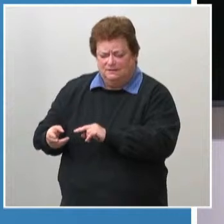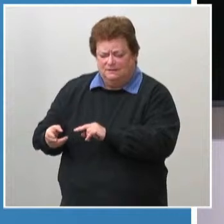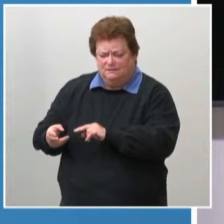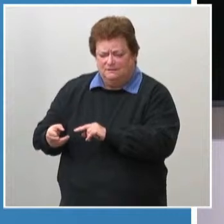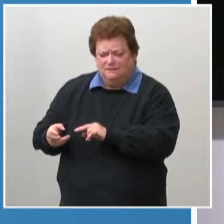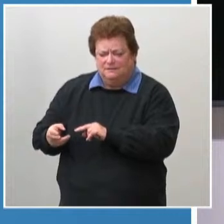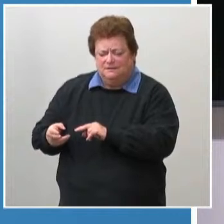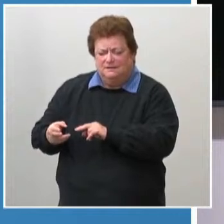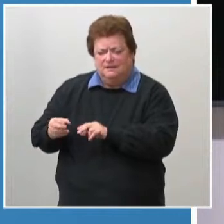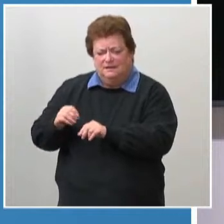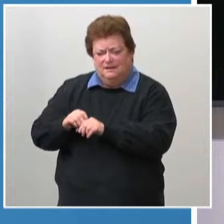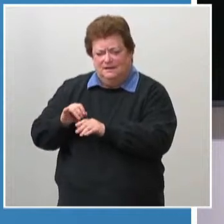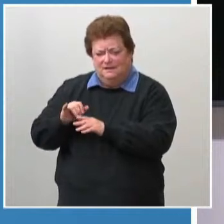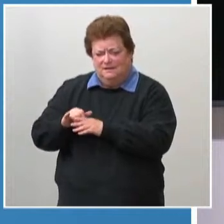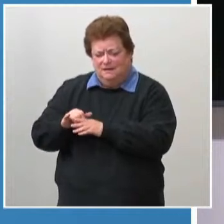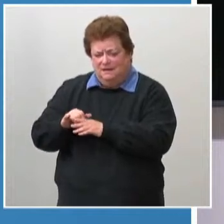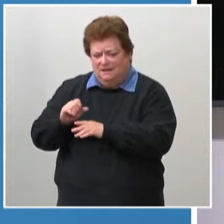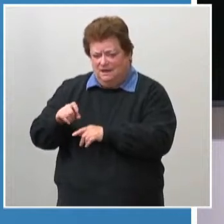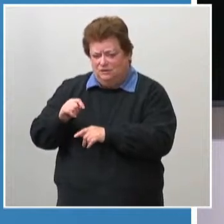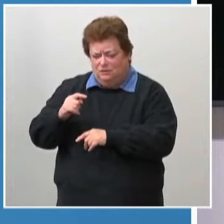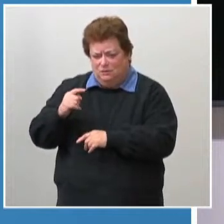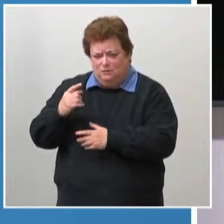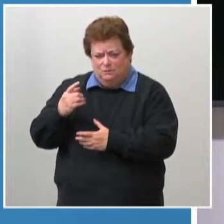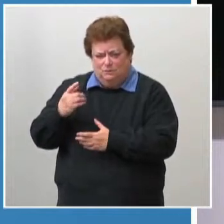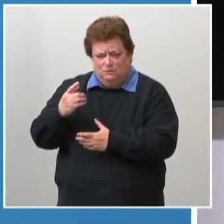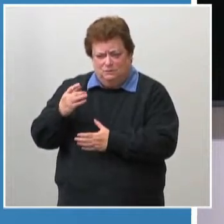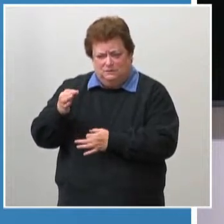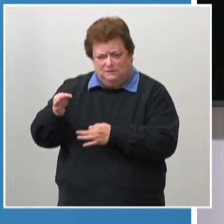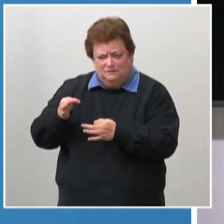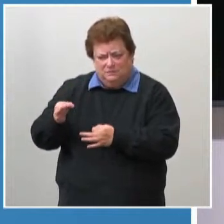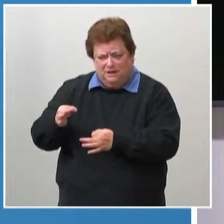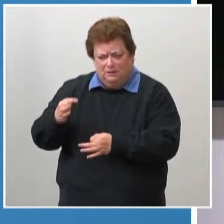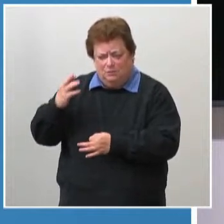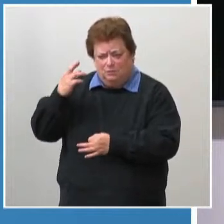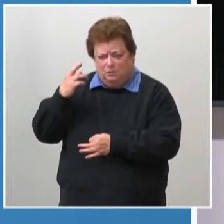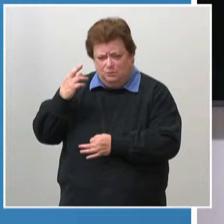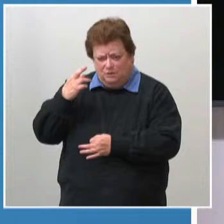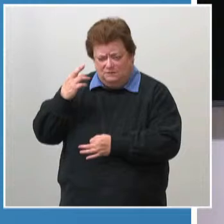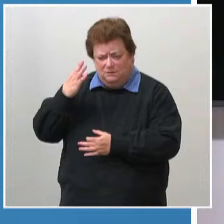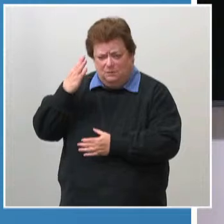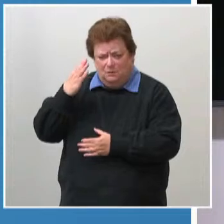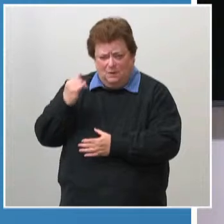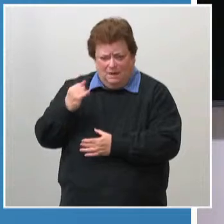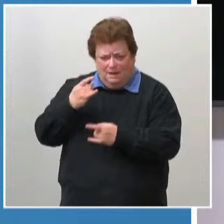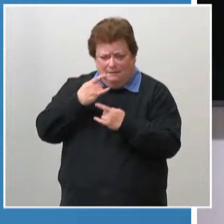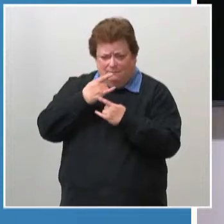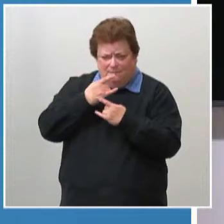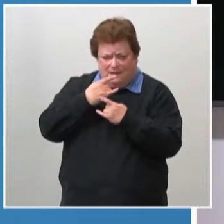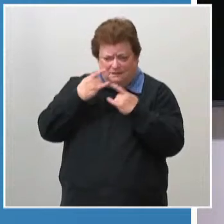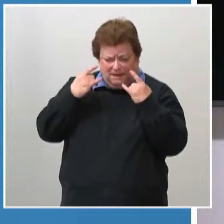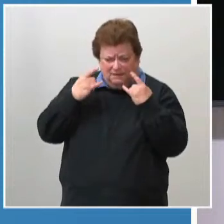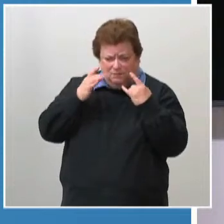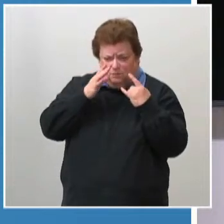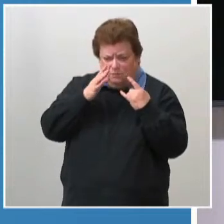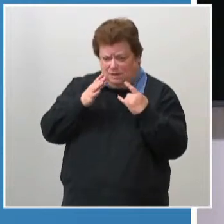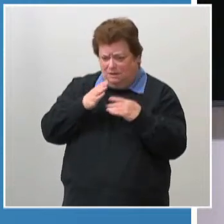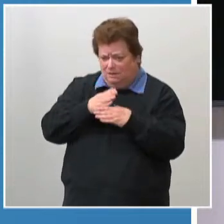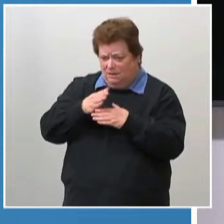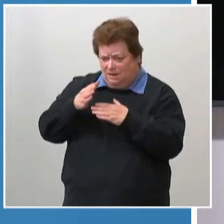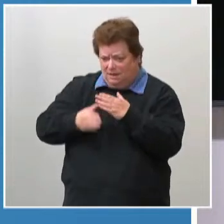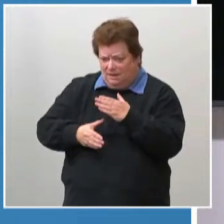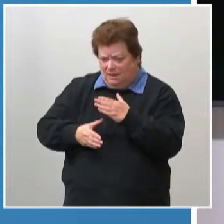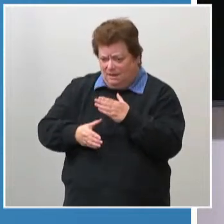that scenario, can you see any reason why the mask mandate wouldn't expire when it's scheduled to on the 25th?